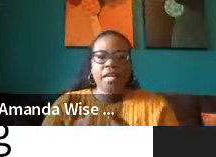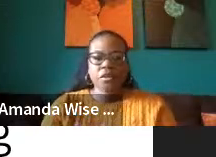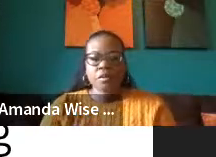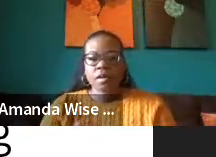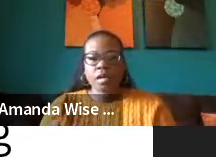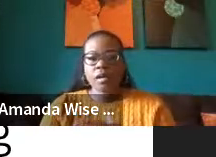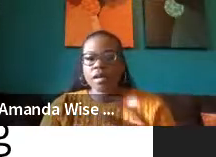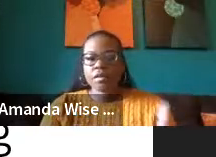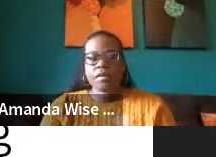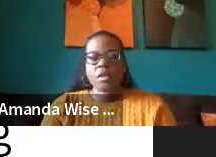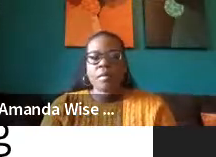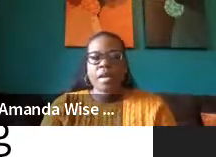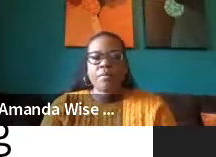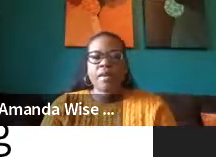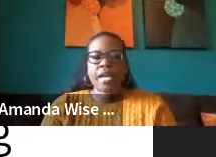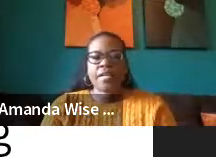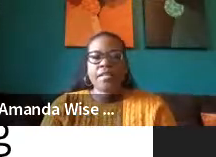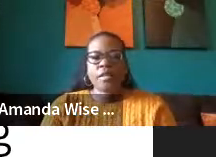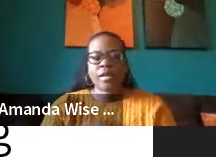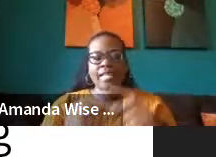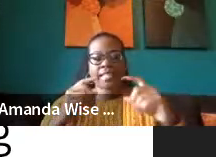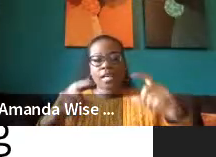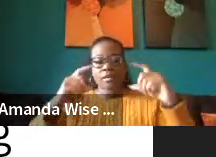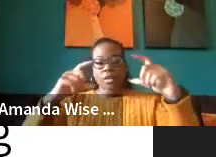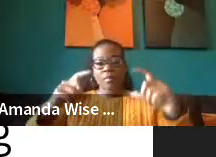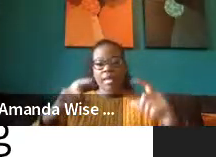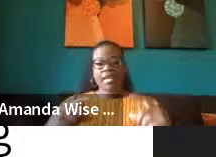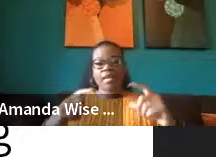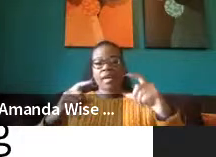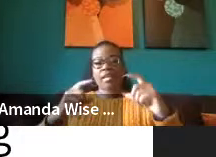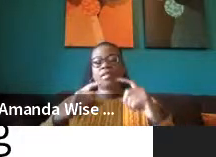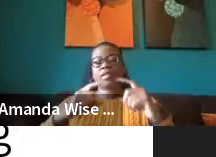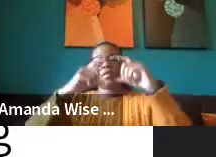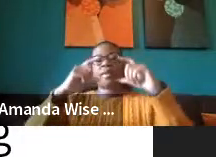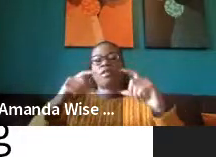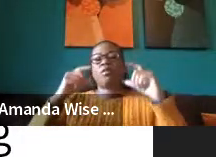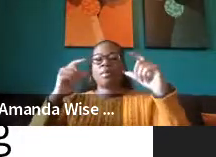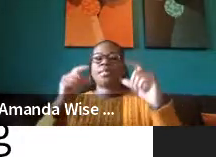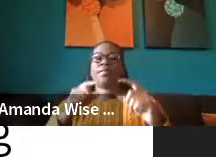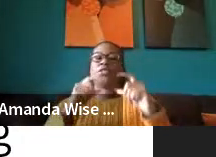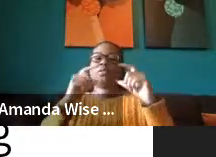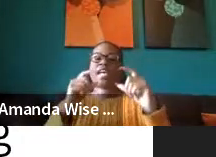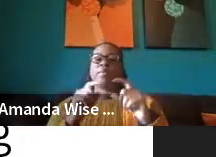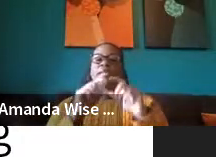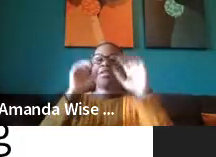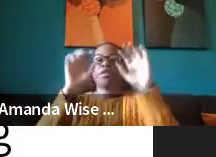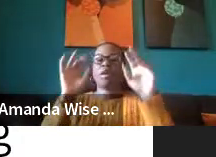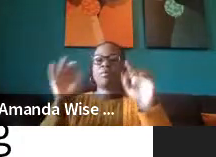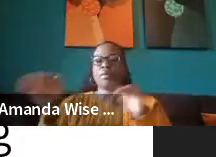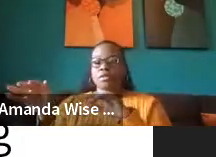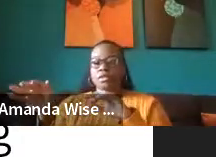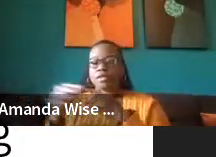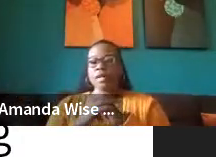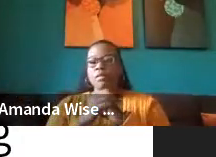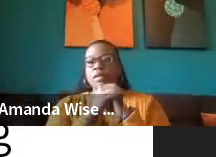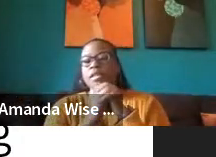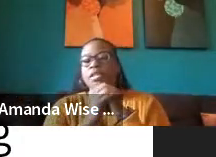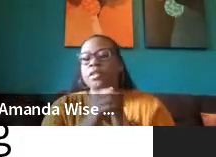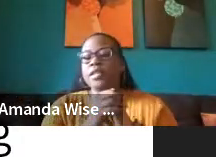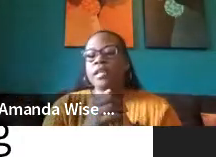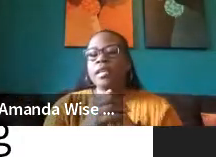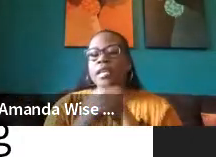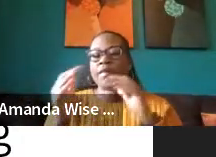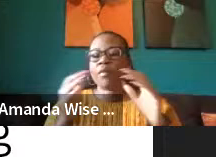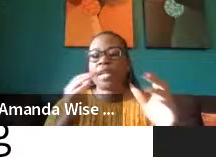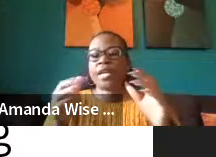GoDaddy or other domain providers. And when I say domain, I'm actually talking about the website that you type in your web browser. So I want to make